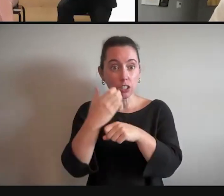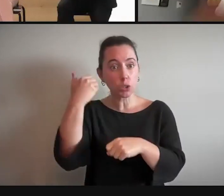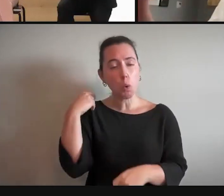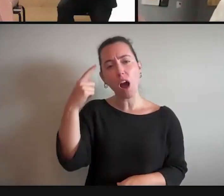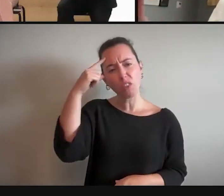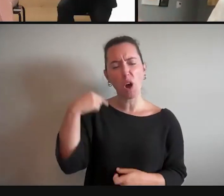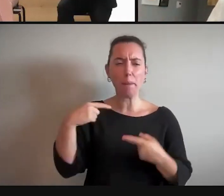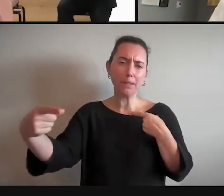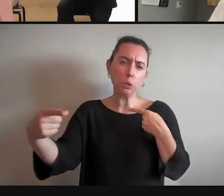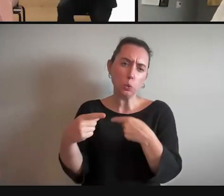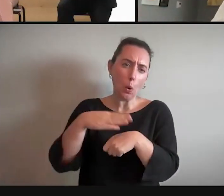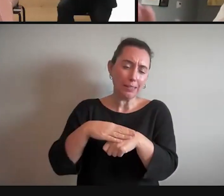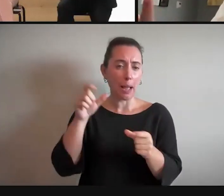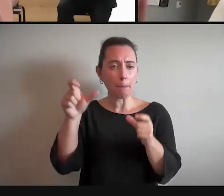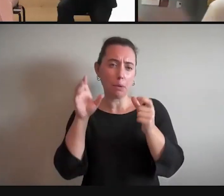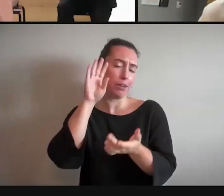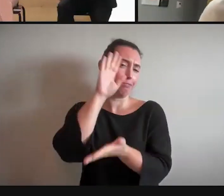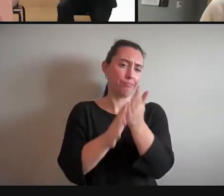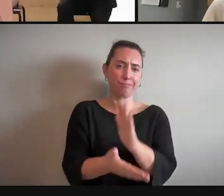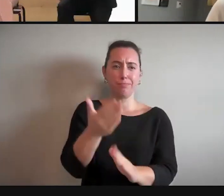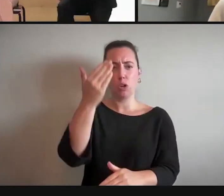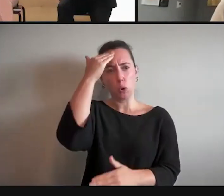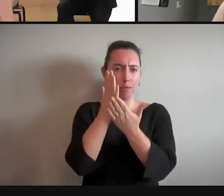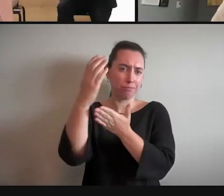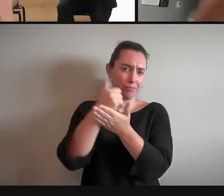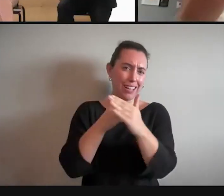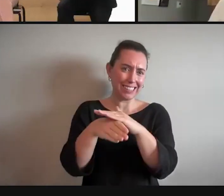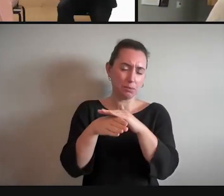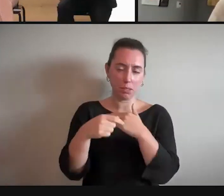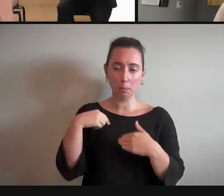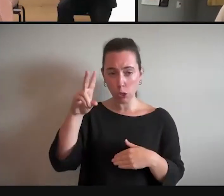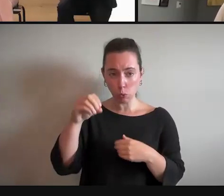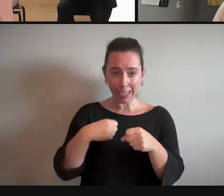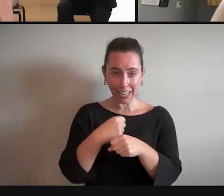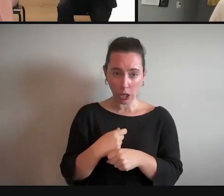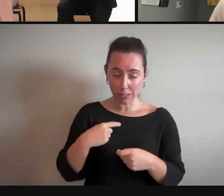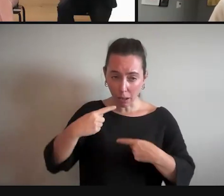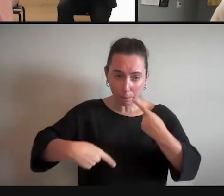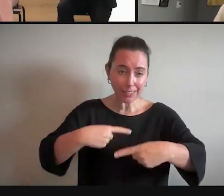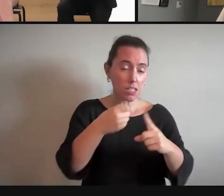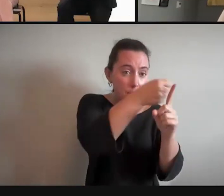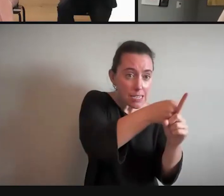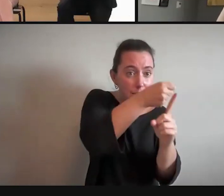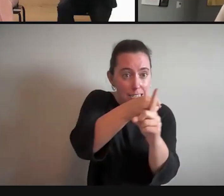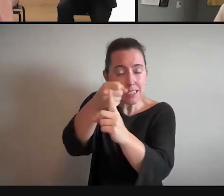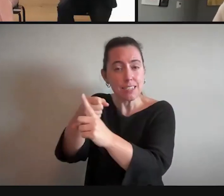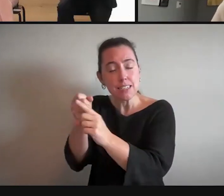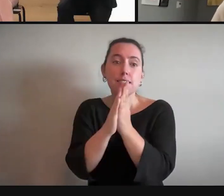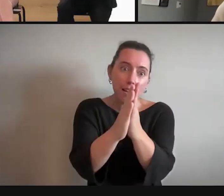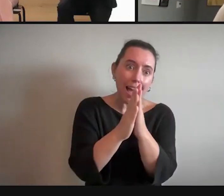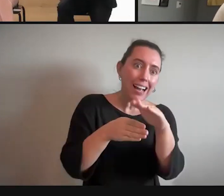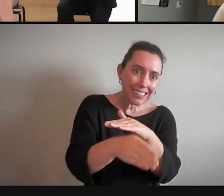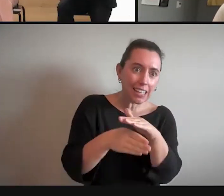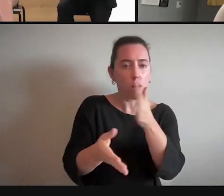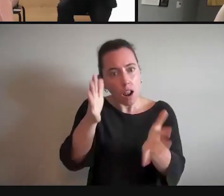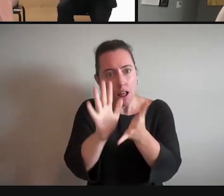career because everybody will knew about accessibility. And here we are 20 years later, still founding people that do not know about accessibility. So you